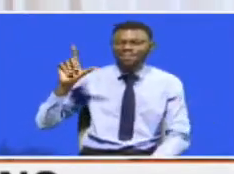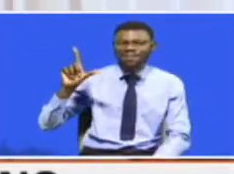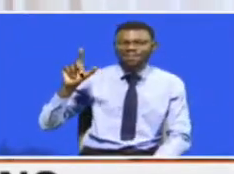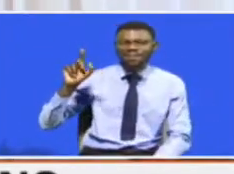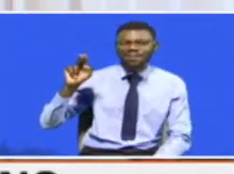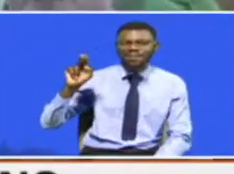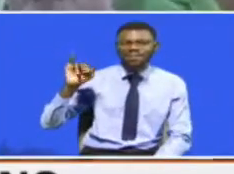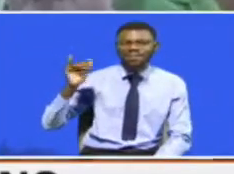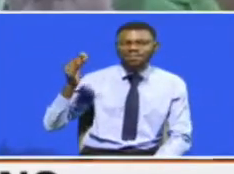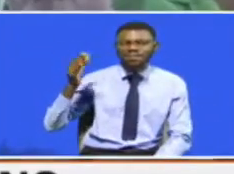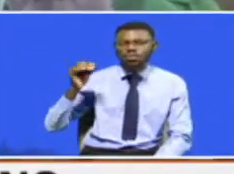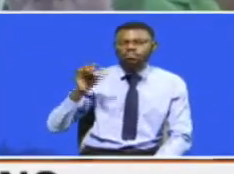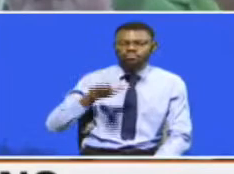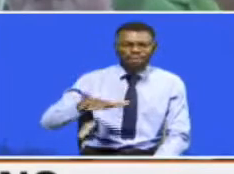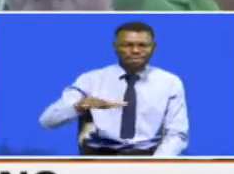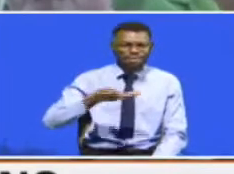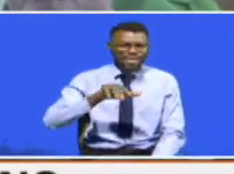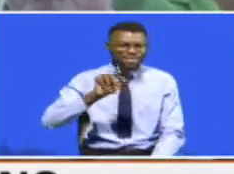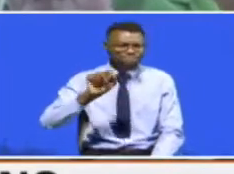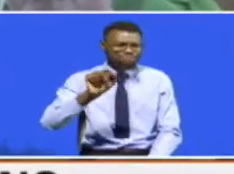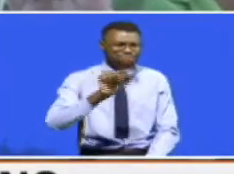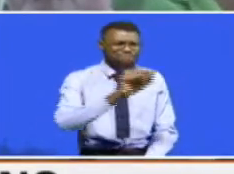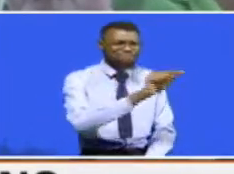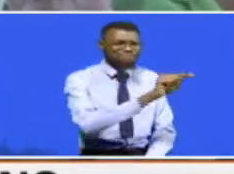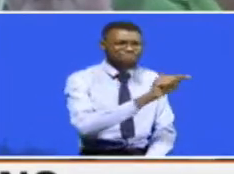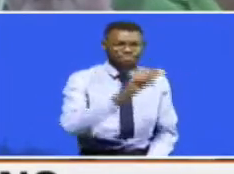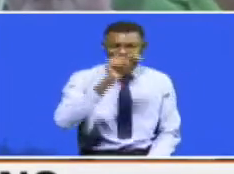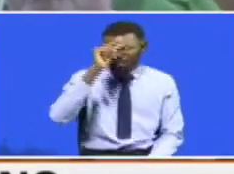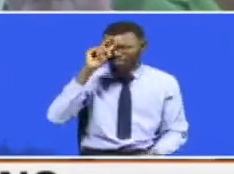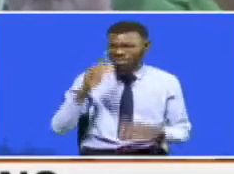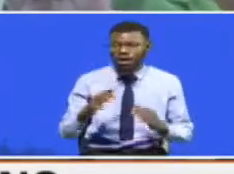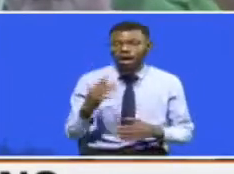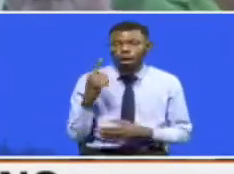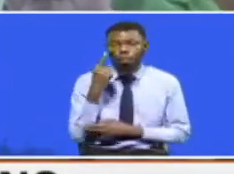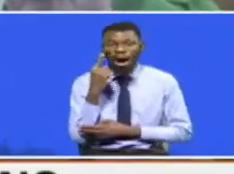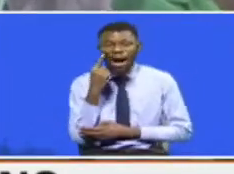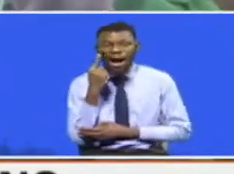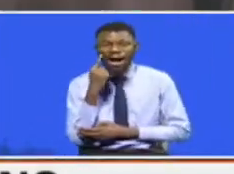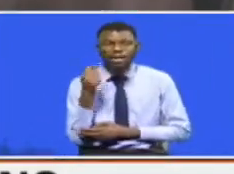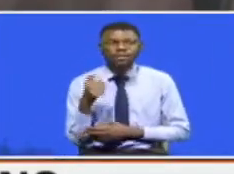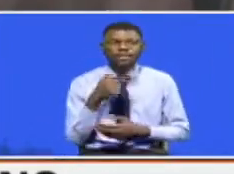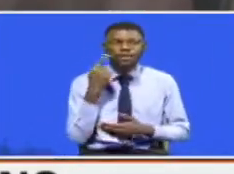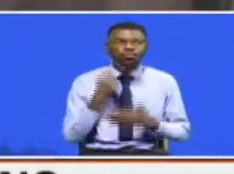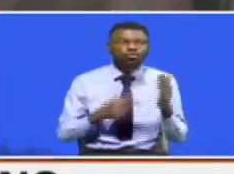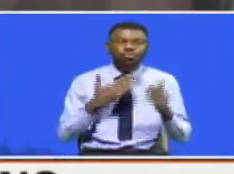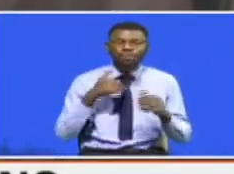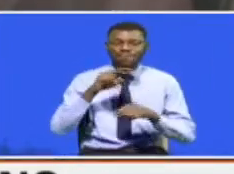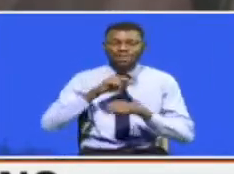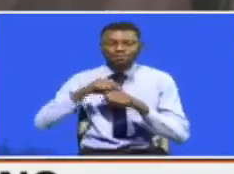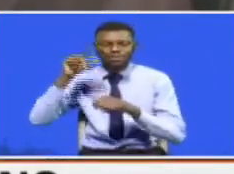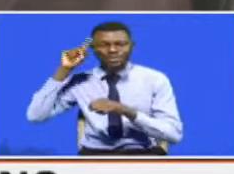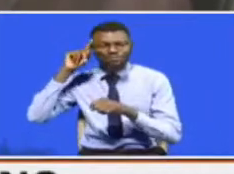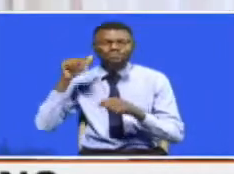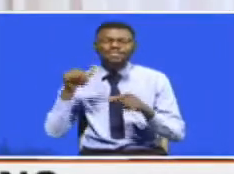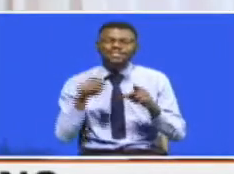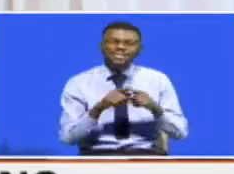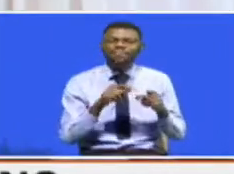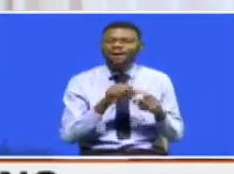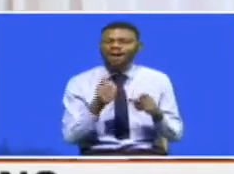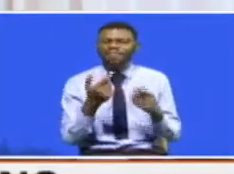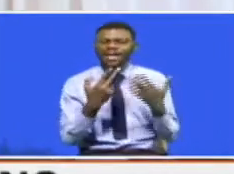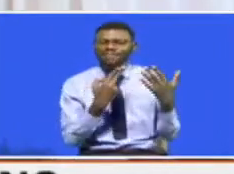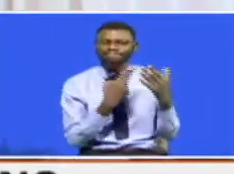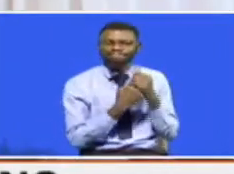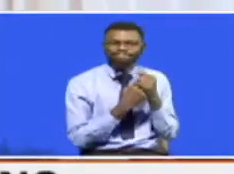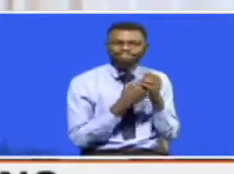every area. Governor Wanga has called on collective response from the national government and development partners. We must